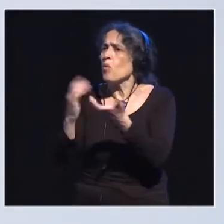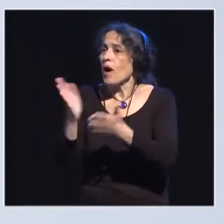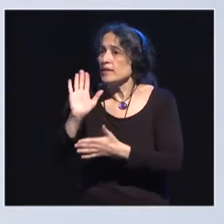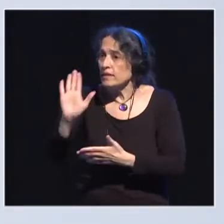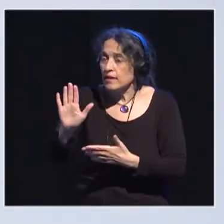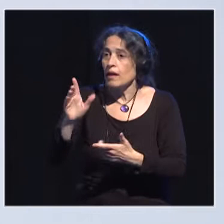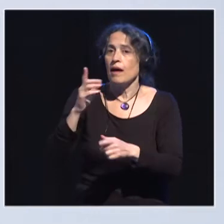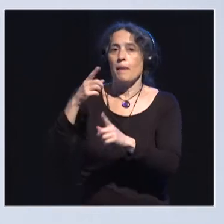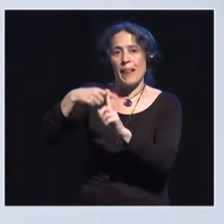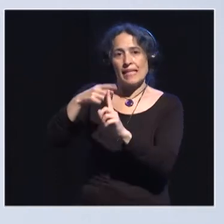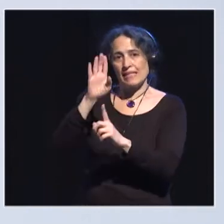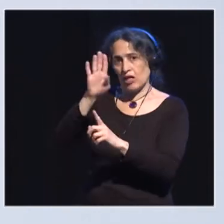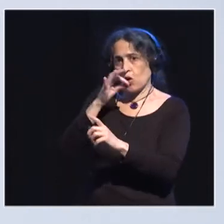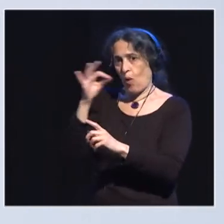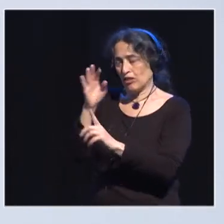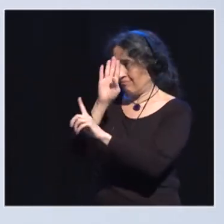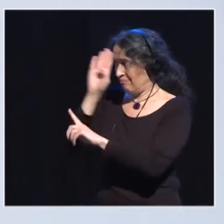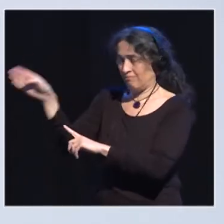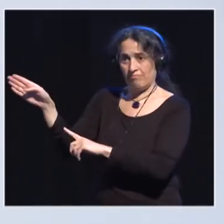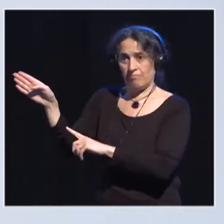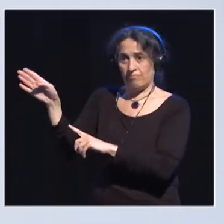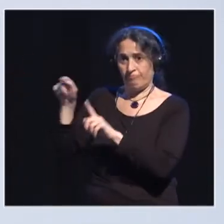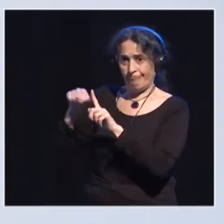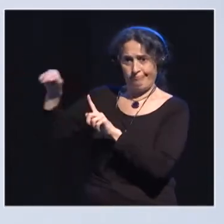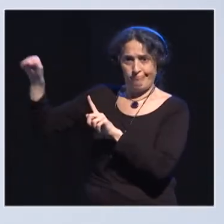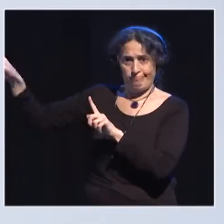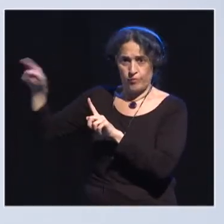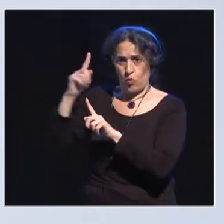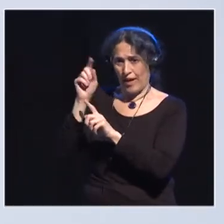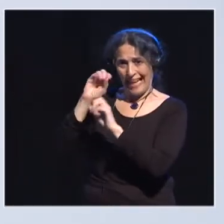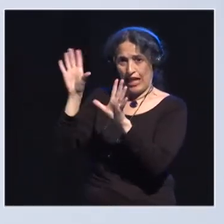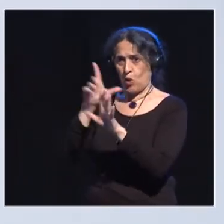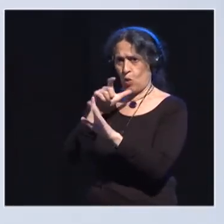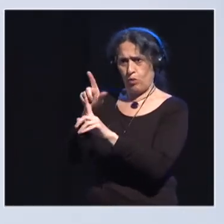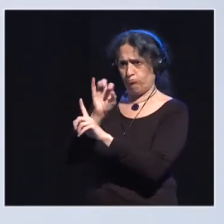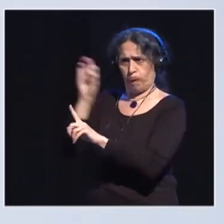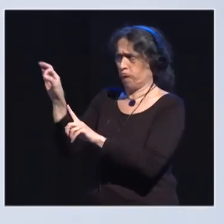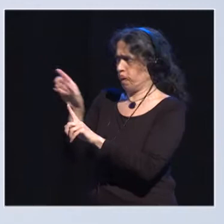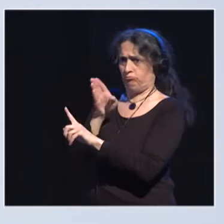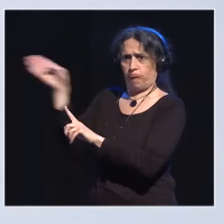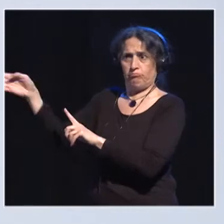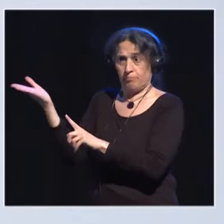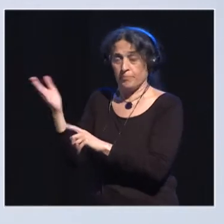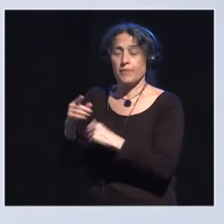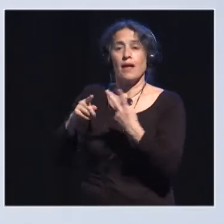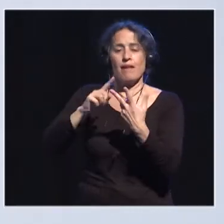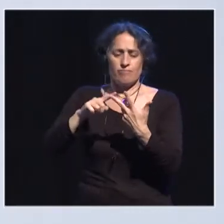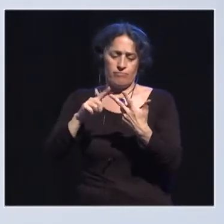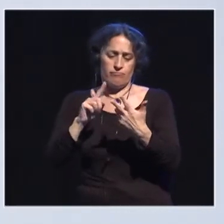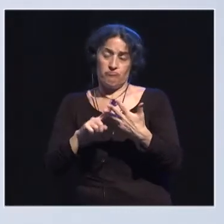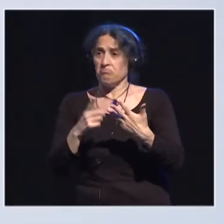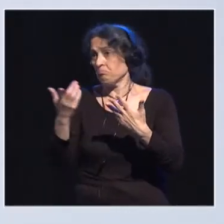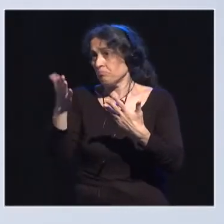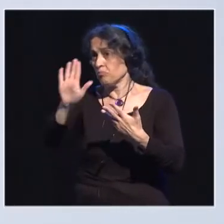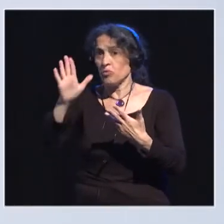specific panelist. We also welcome comments that share your experiences or something that you've learned as well. It doesn't